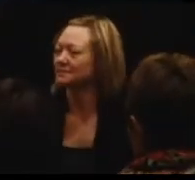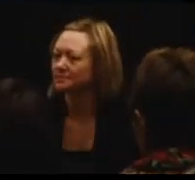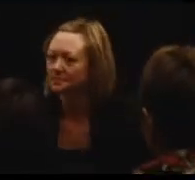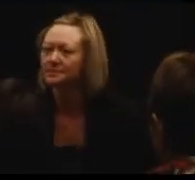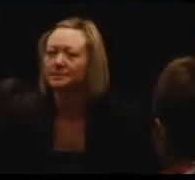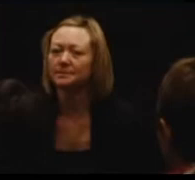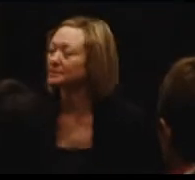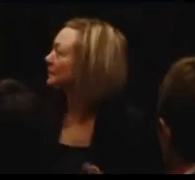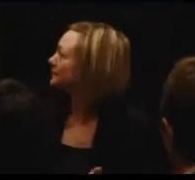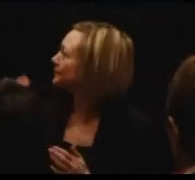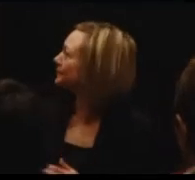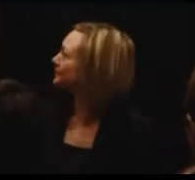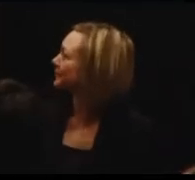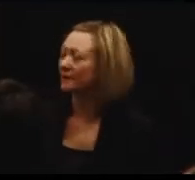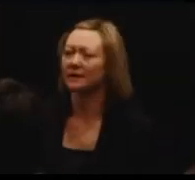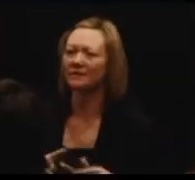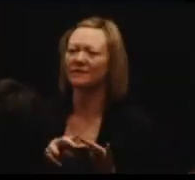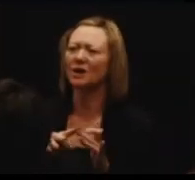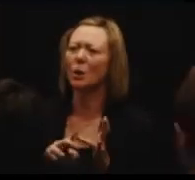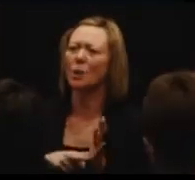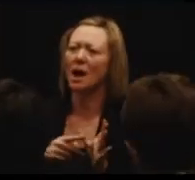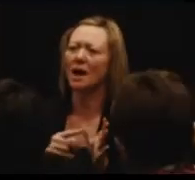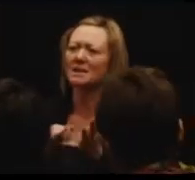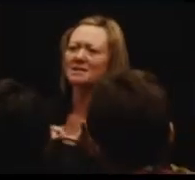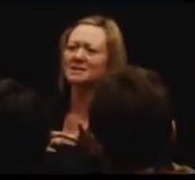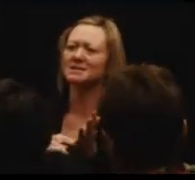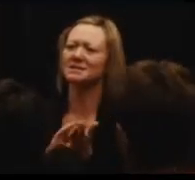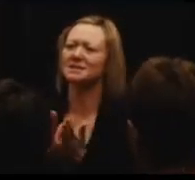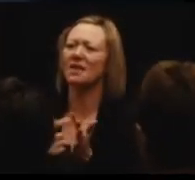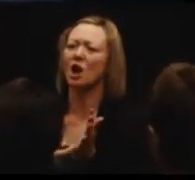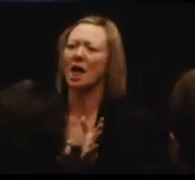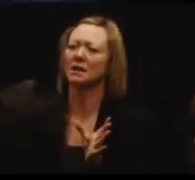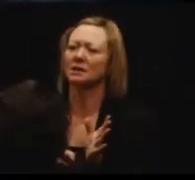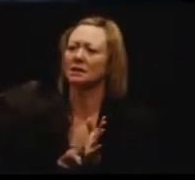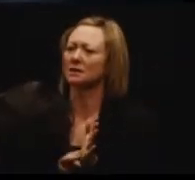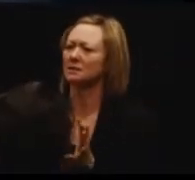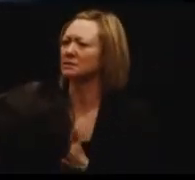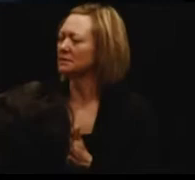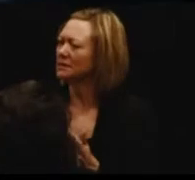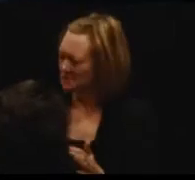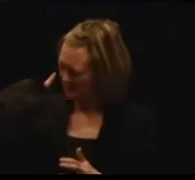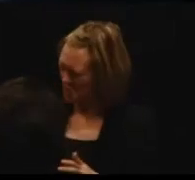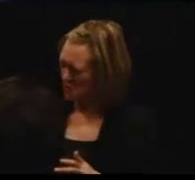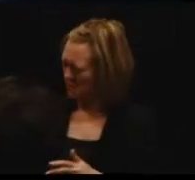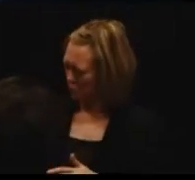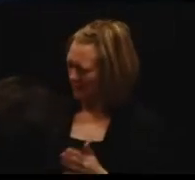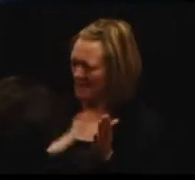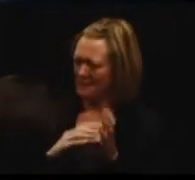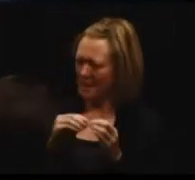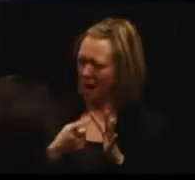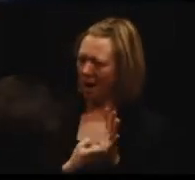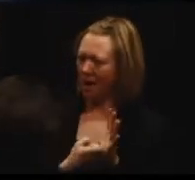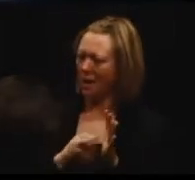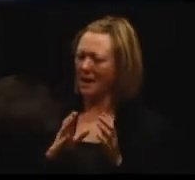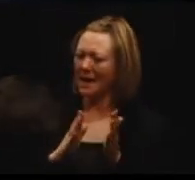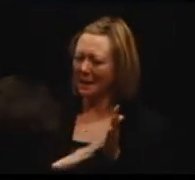I just Googled, Fran, and I discovered you're a former NBR editor. Well done for that. Columnist at the New Zealand Herald, I guess,